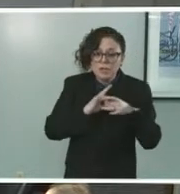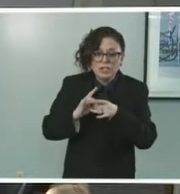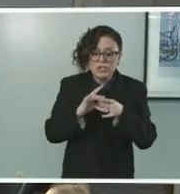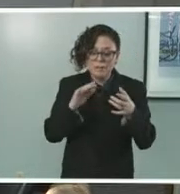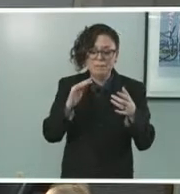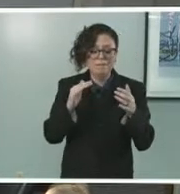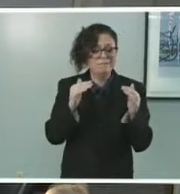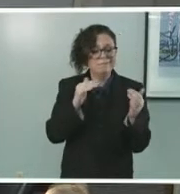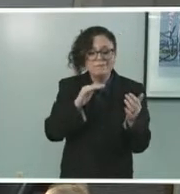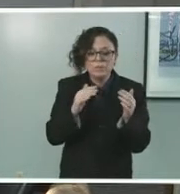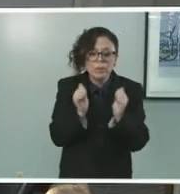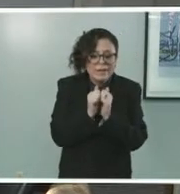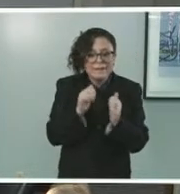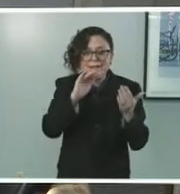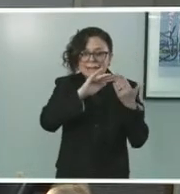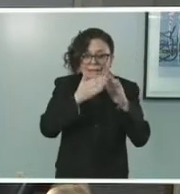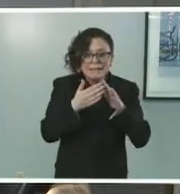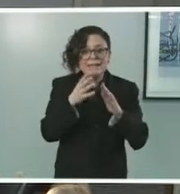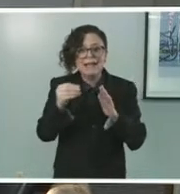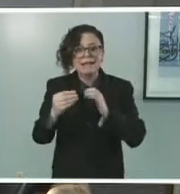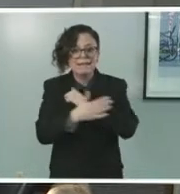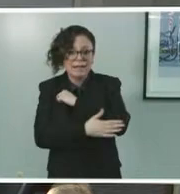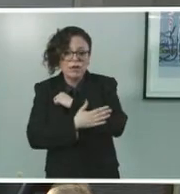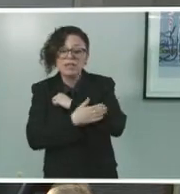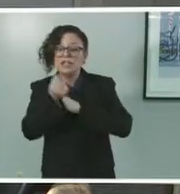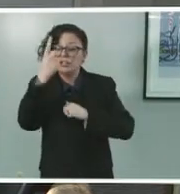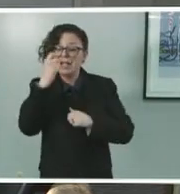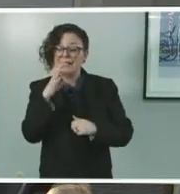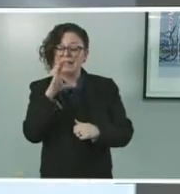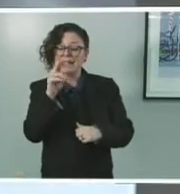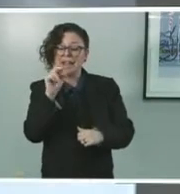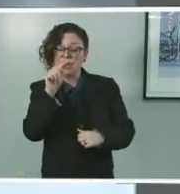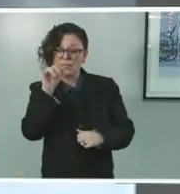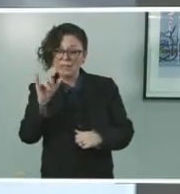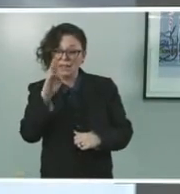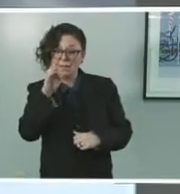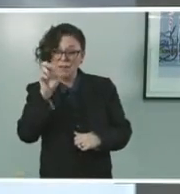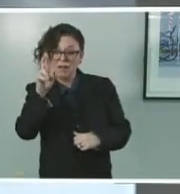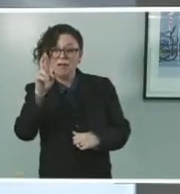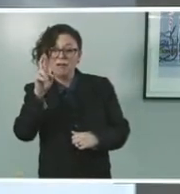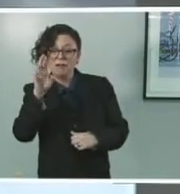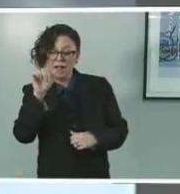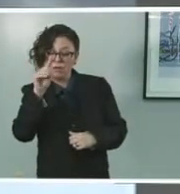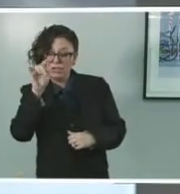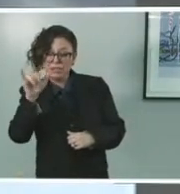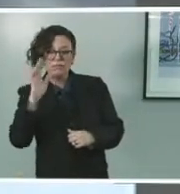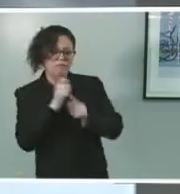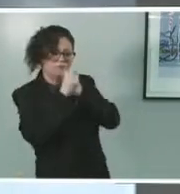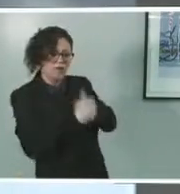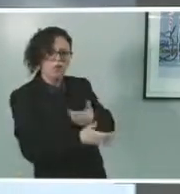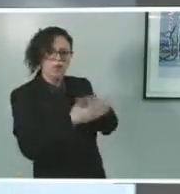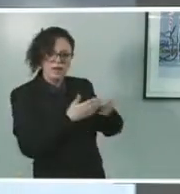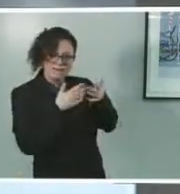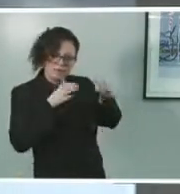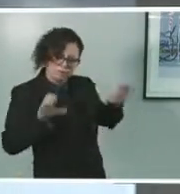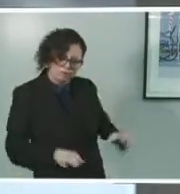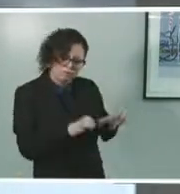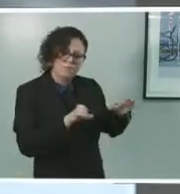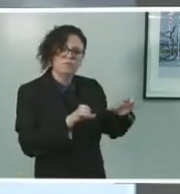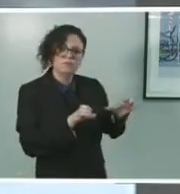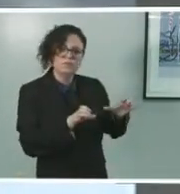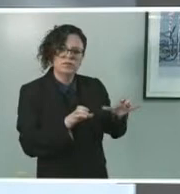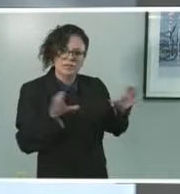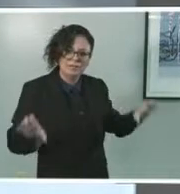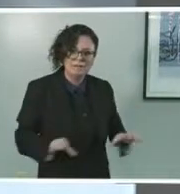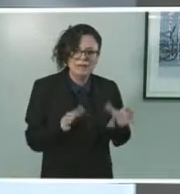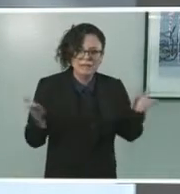can rely that the county is going to mirror whatever efforts are being done by the city of San Antonio, and we would echo that. We're not